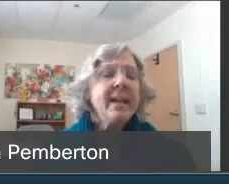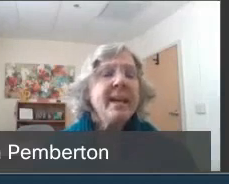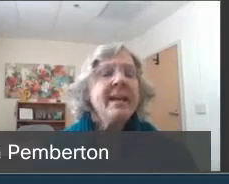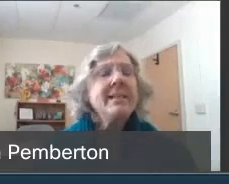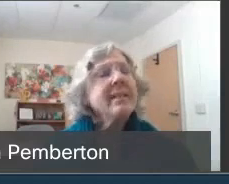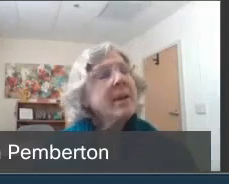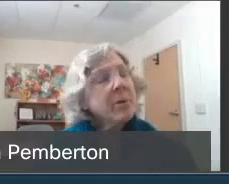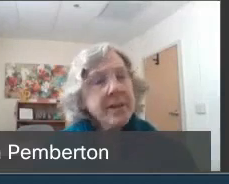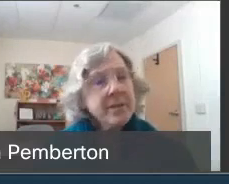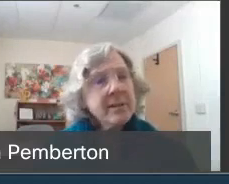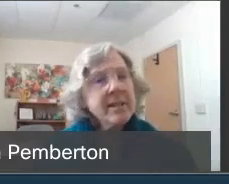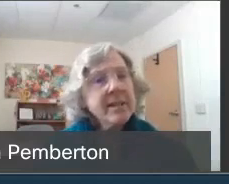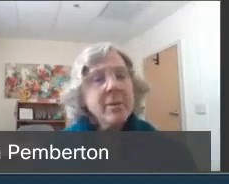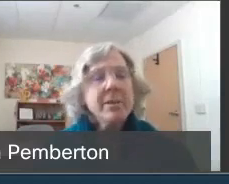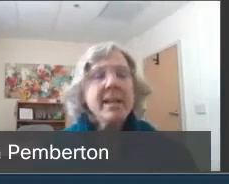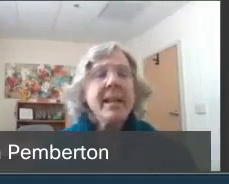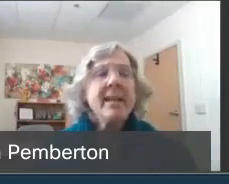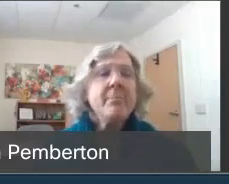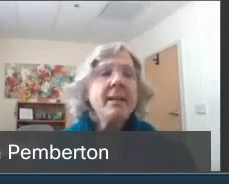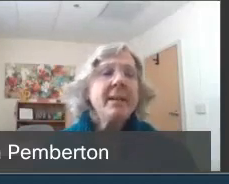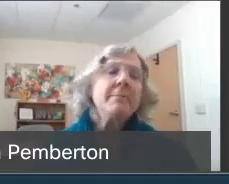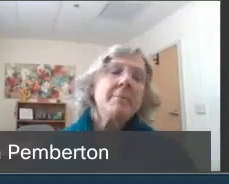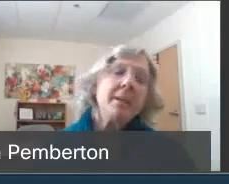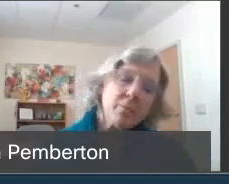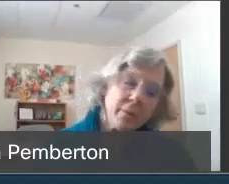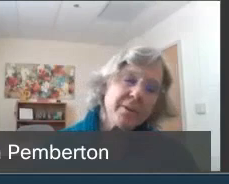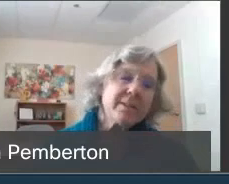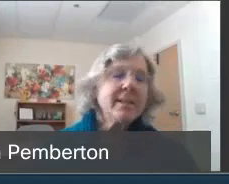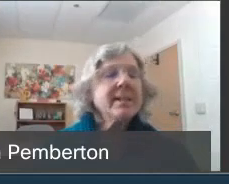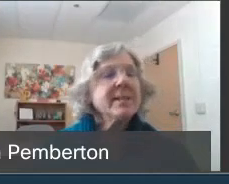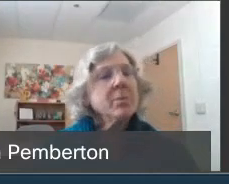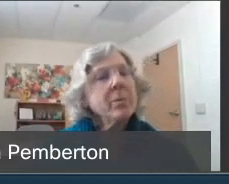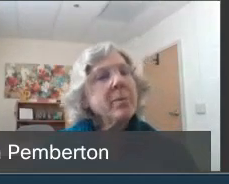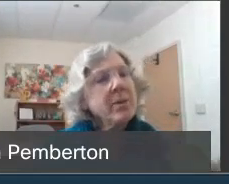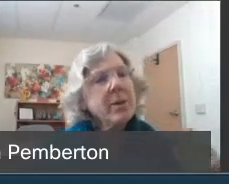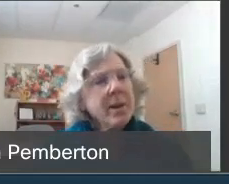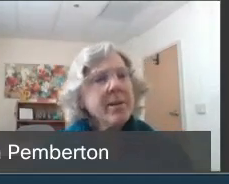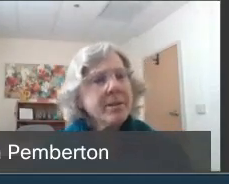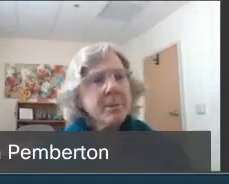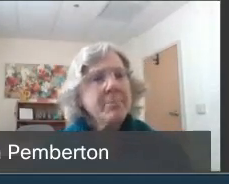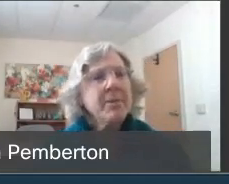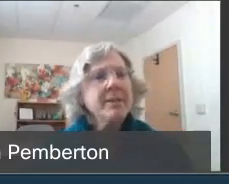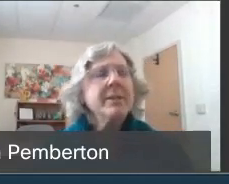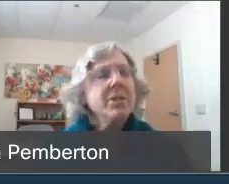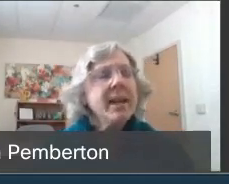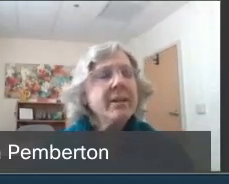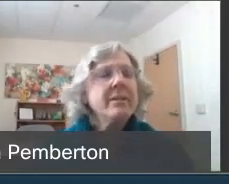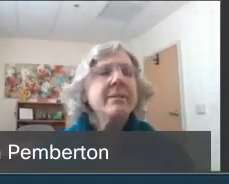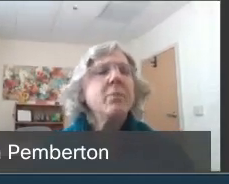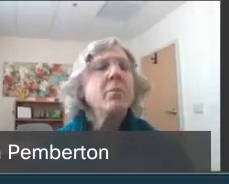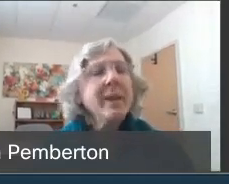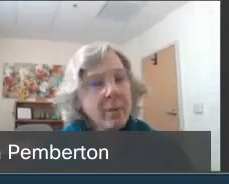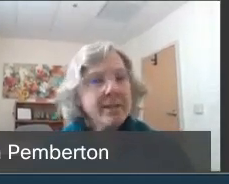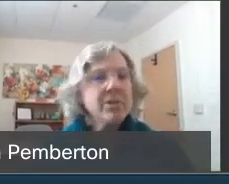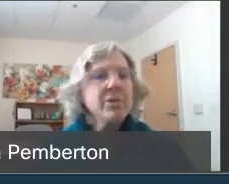way. And they were frustrated that we weren't taking anybody. And we were frustrated because we were wondering where are all those people that are in